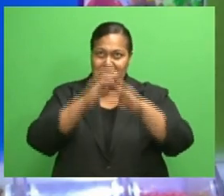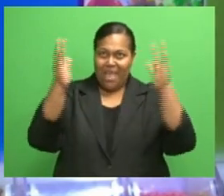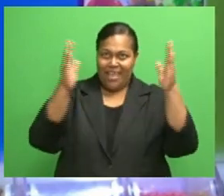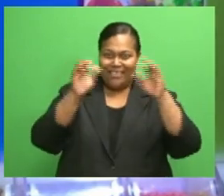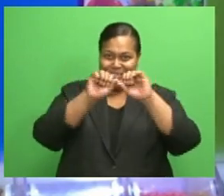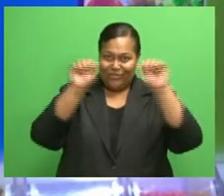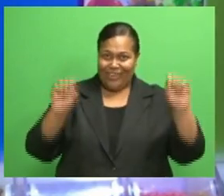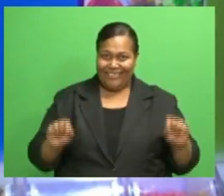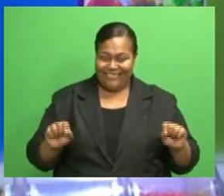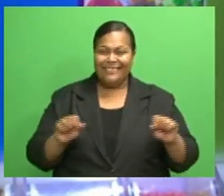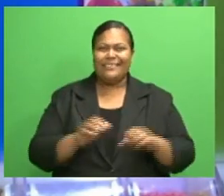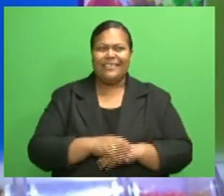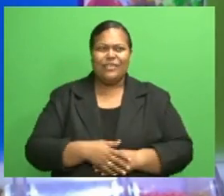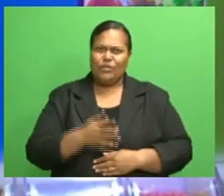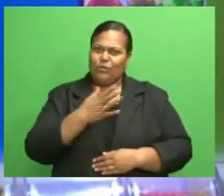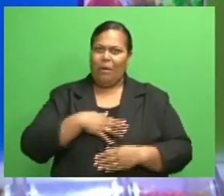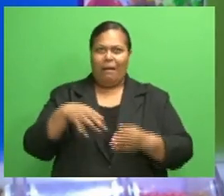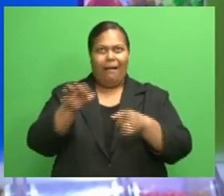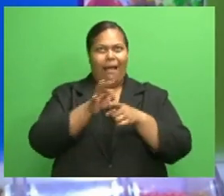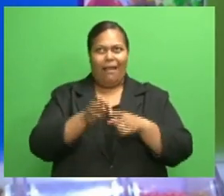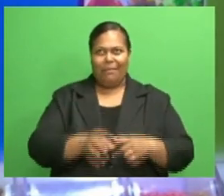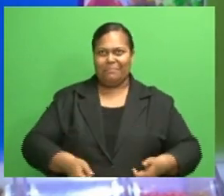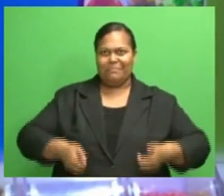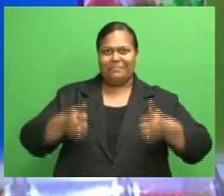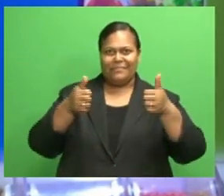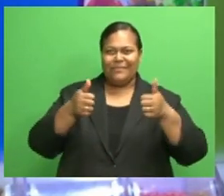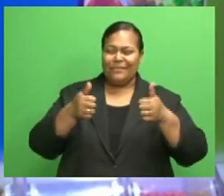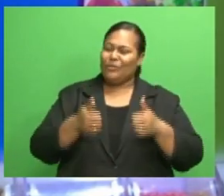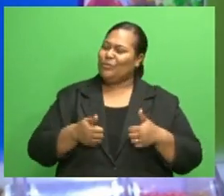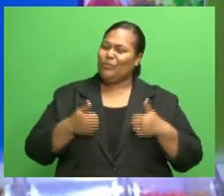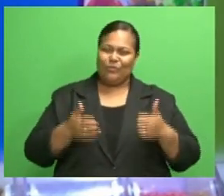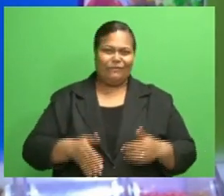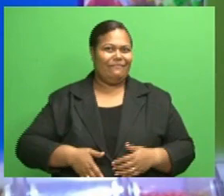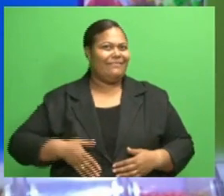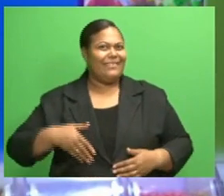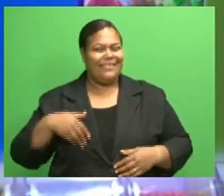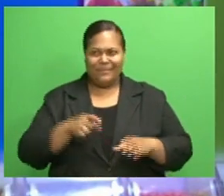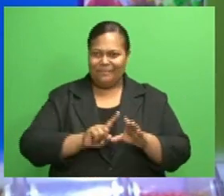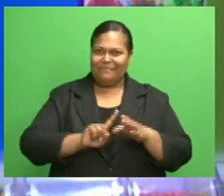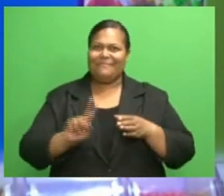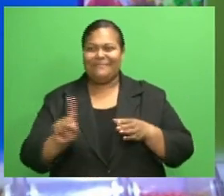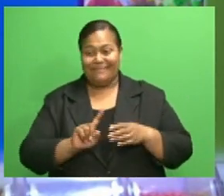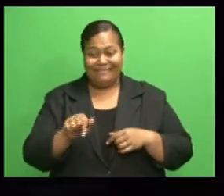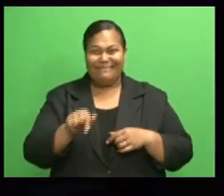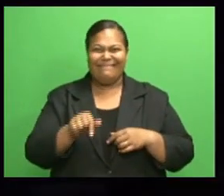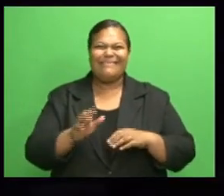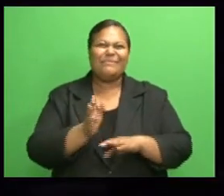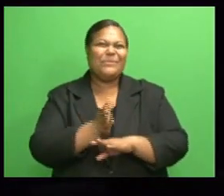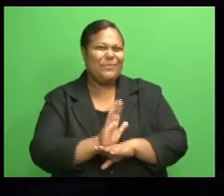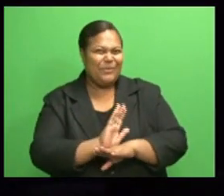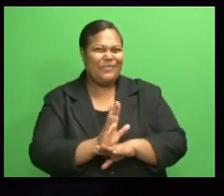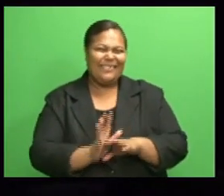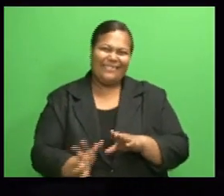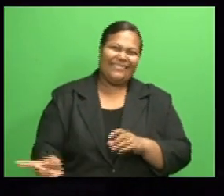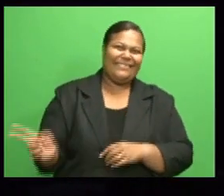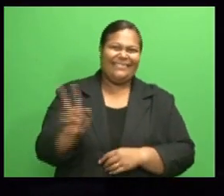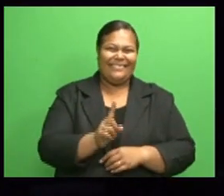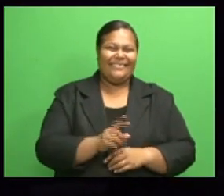Out of Space, and it feels good to be out back again in cinemas after so long.